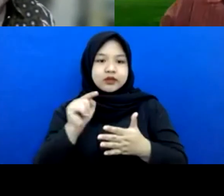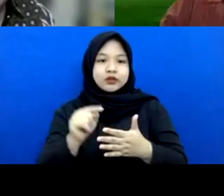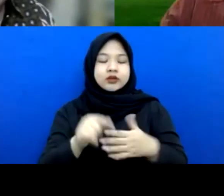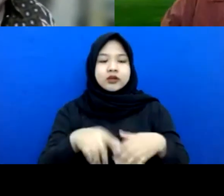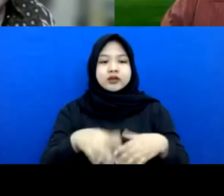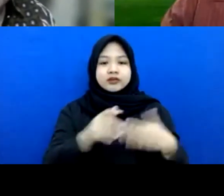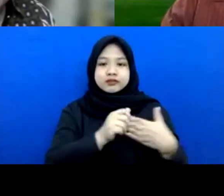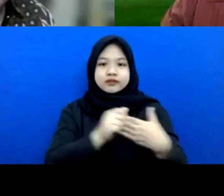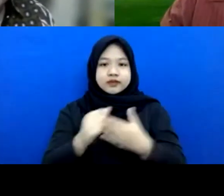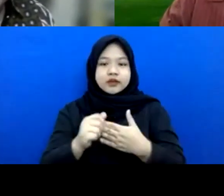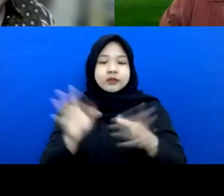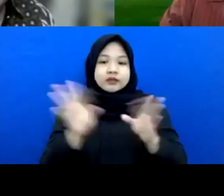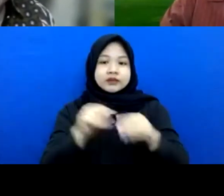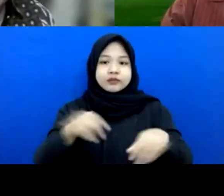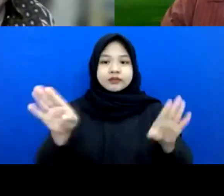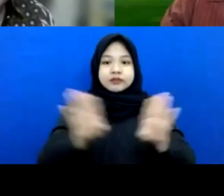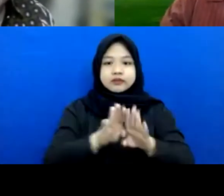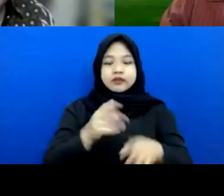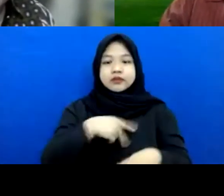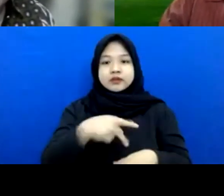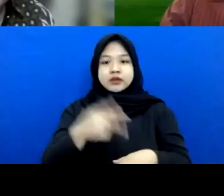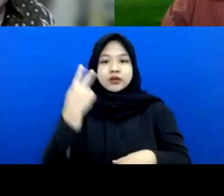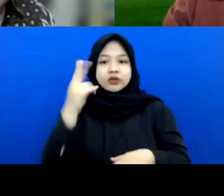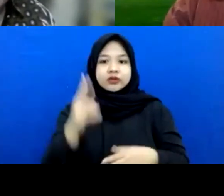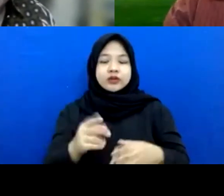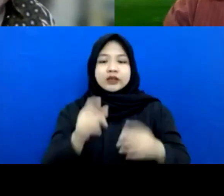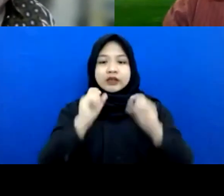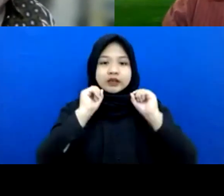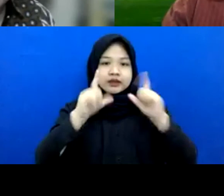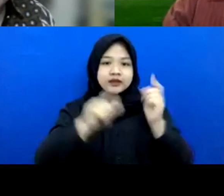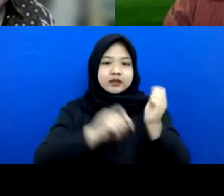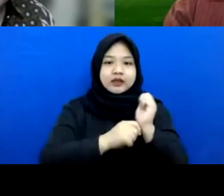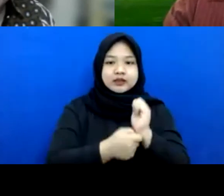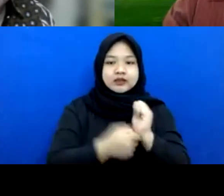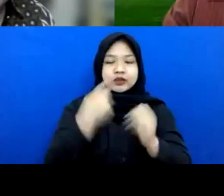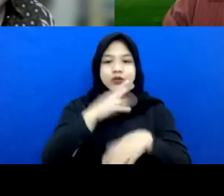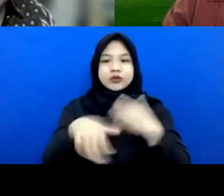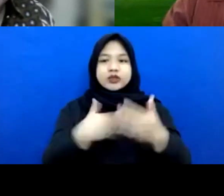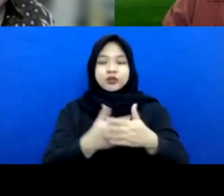we end the meeting, I would like to ask the participants to show your reactions for the overall summer course.